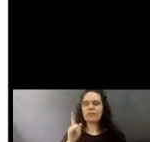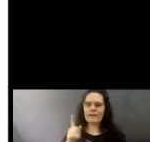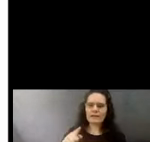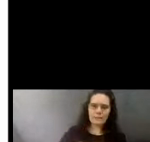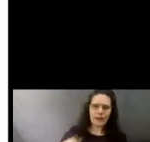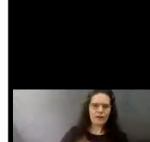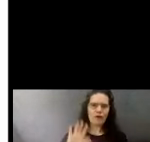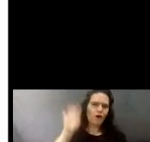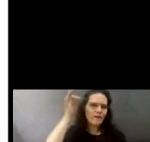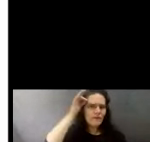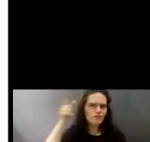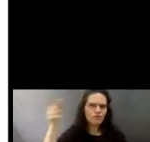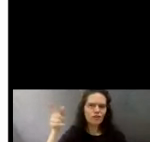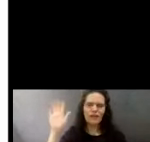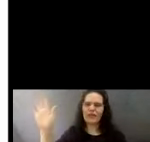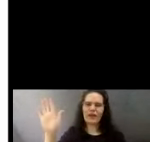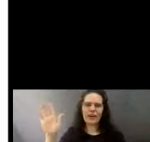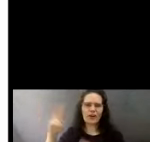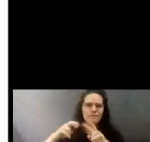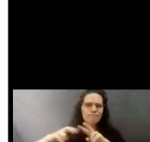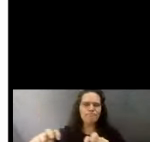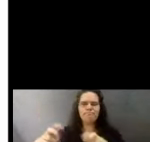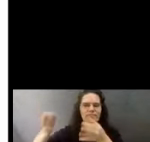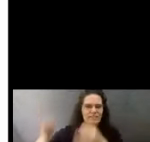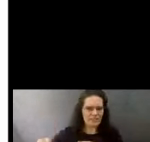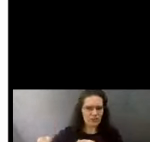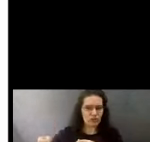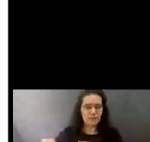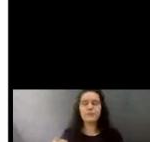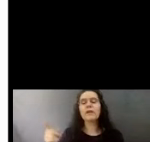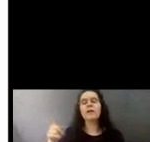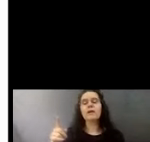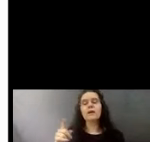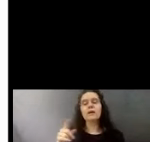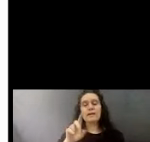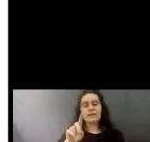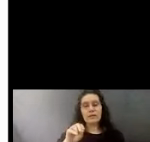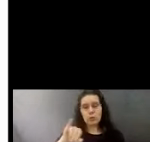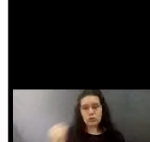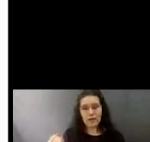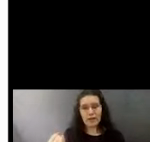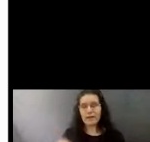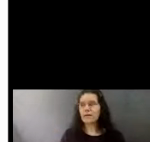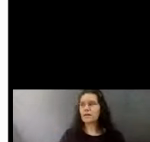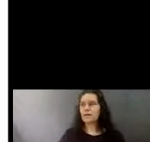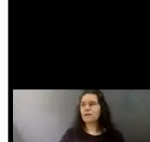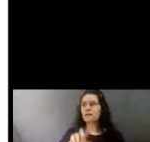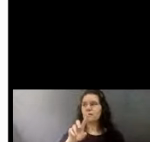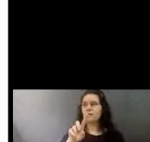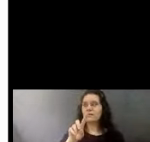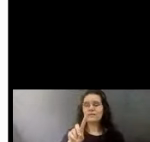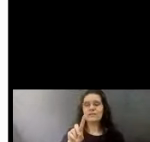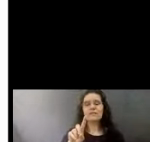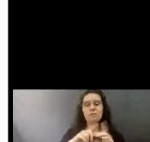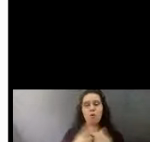So the federal government, through the U.S. Department of Justice and the U.S. Department of Health and Human Services,